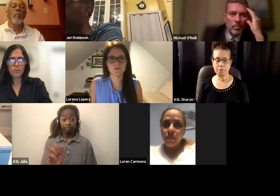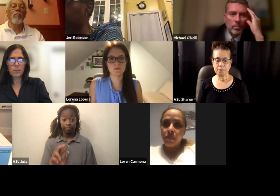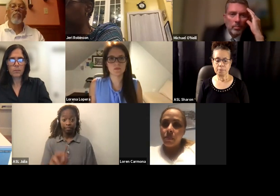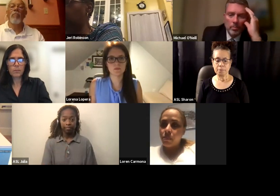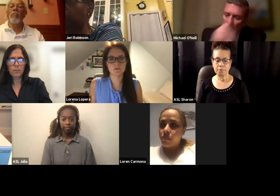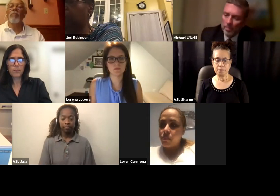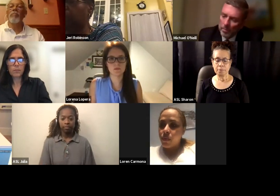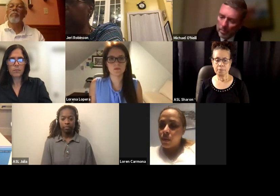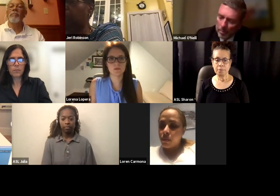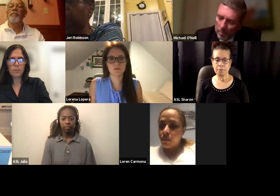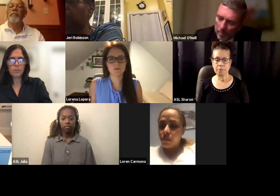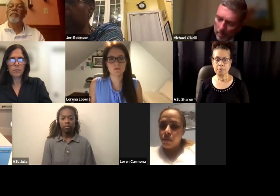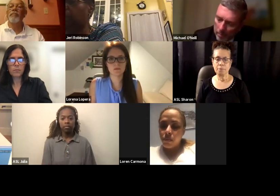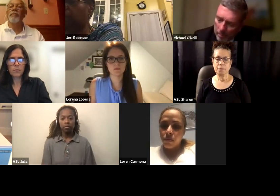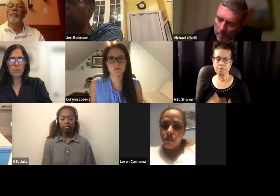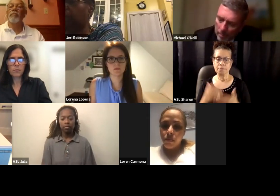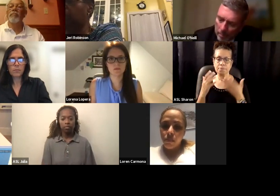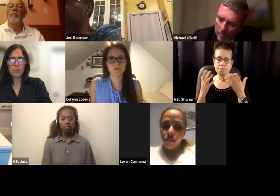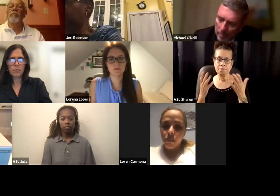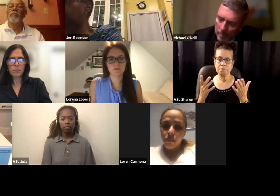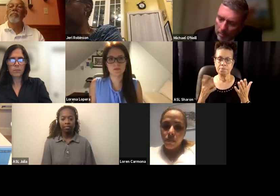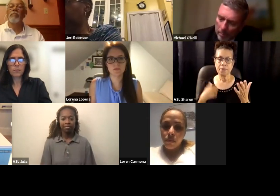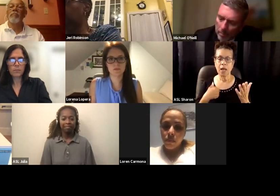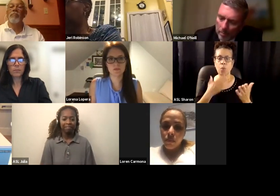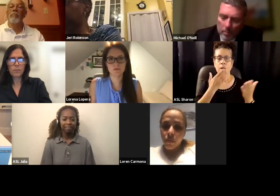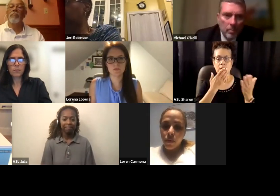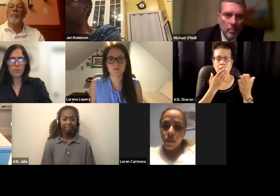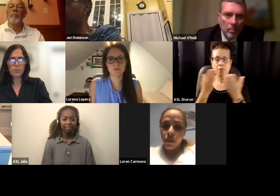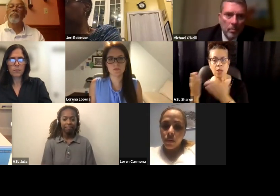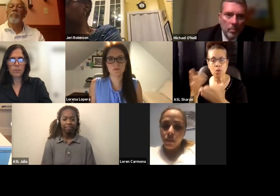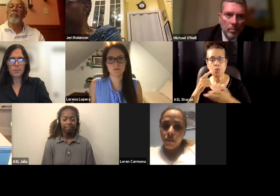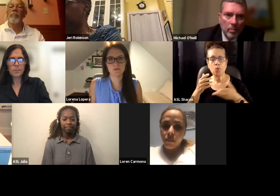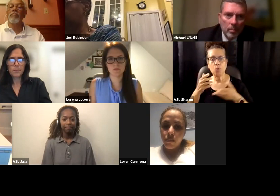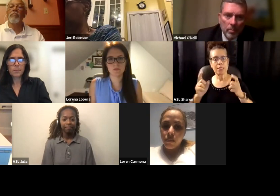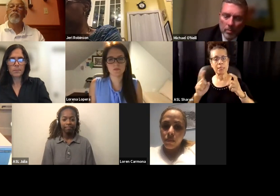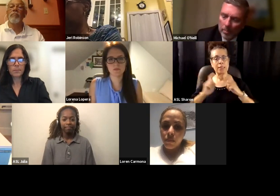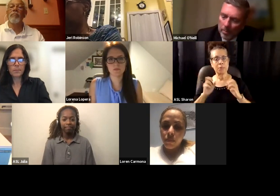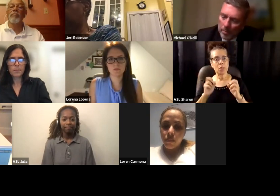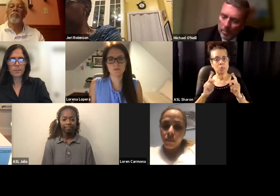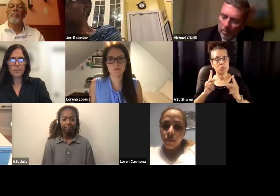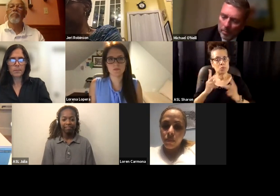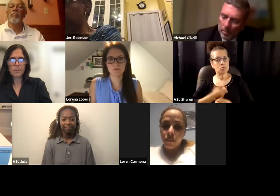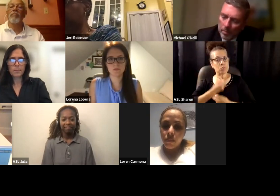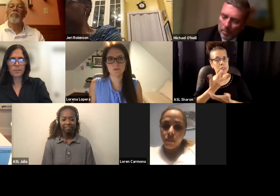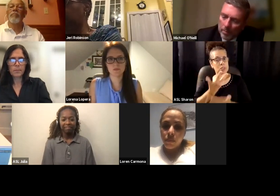i want to thank god and each one of you for giving me the opportunity to express my concerns